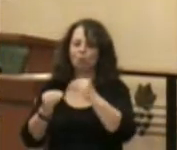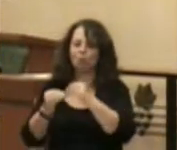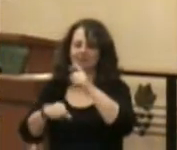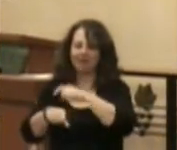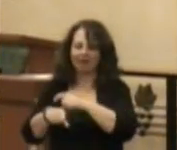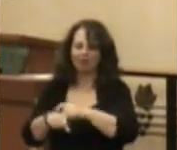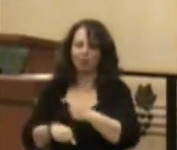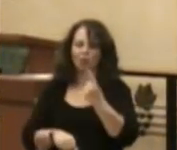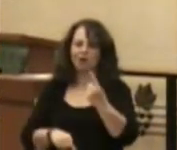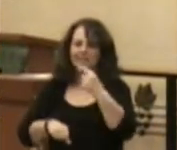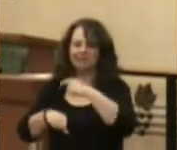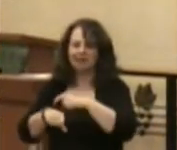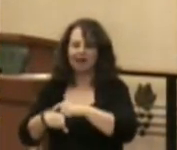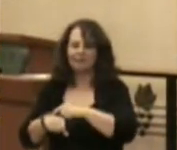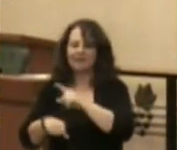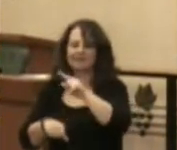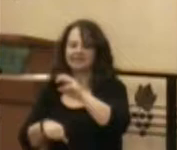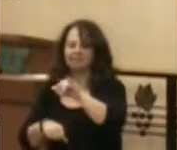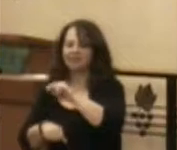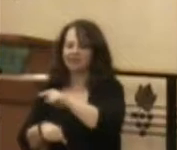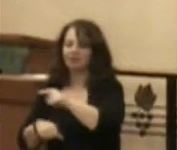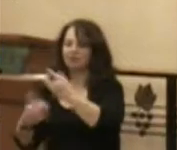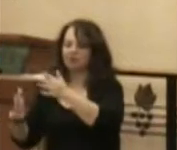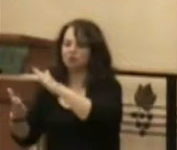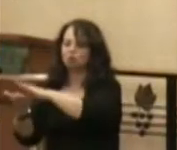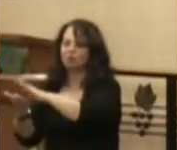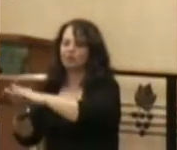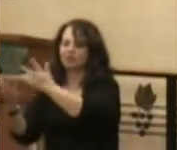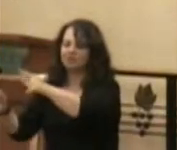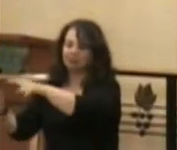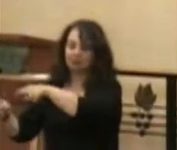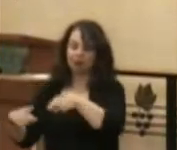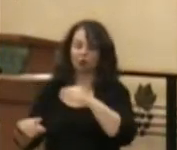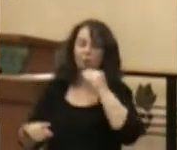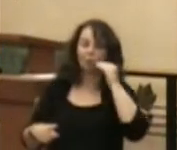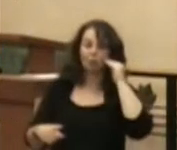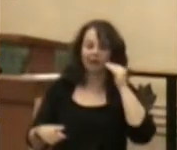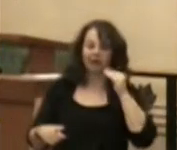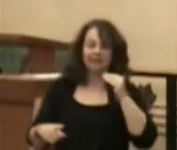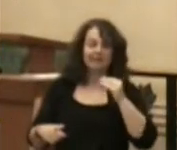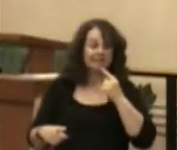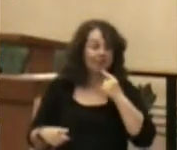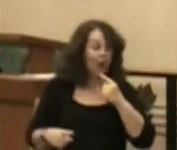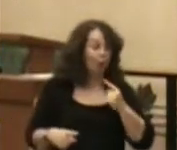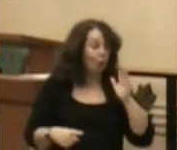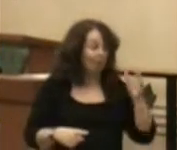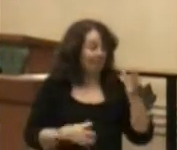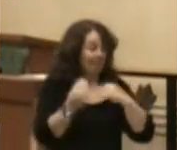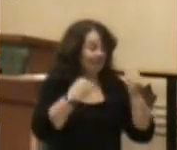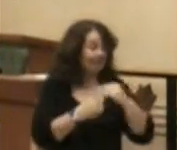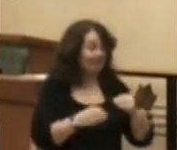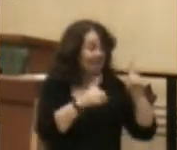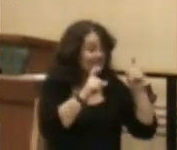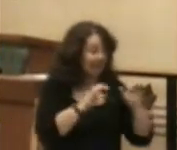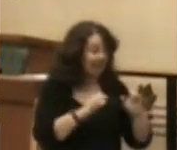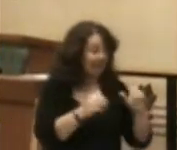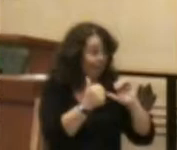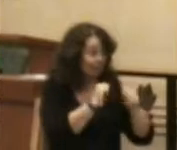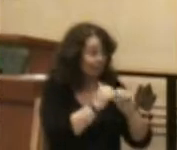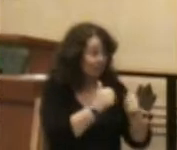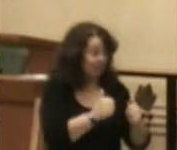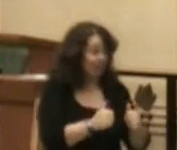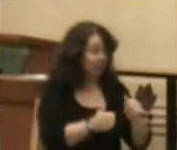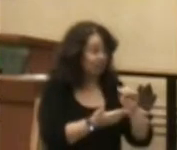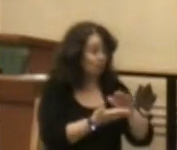school. He was so excited that there was going to be an eating contest at school. Immediately, Gramps took him under